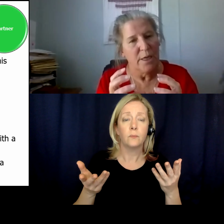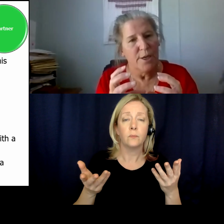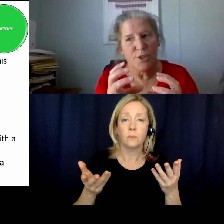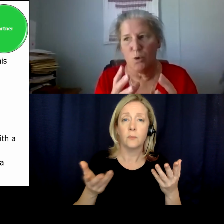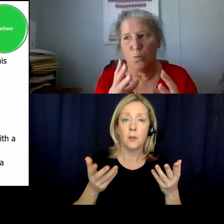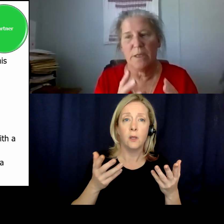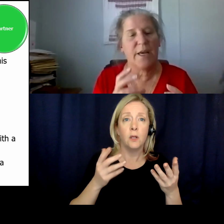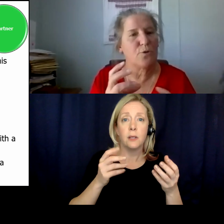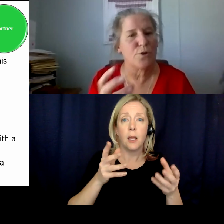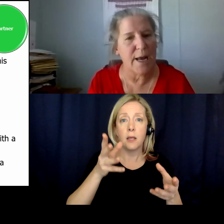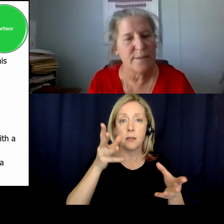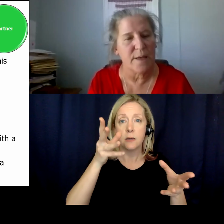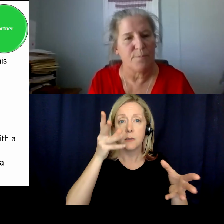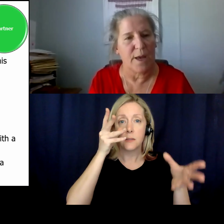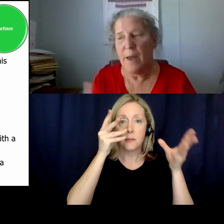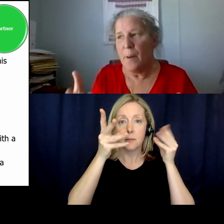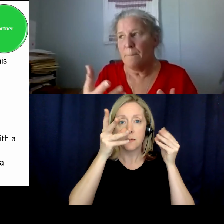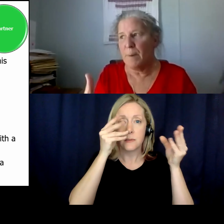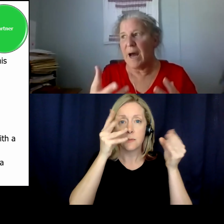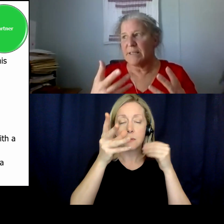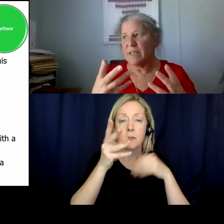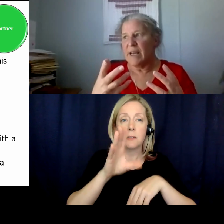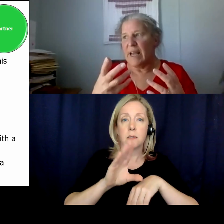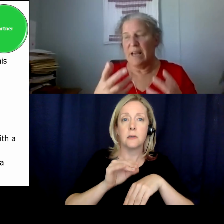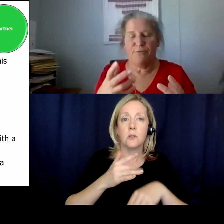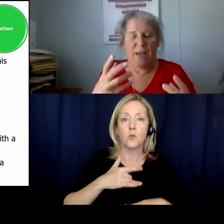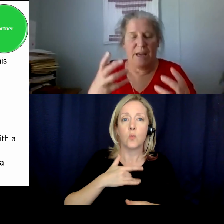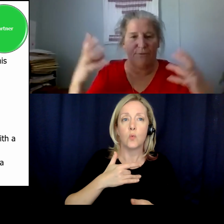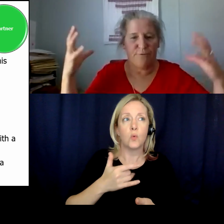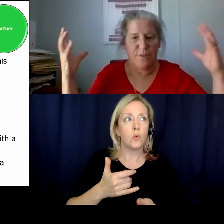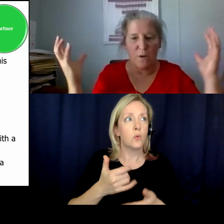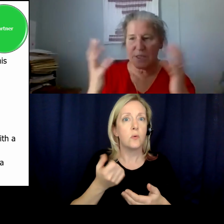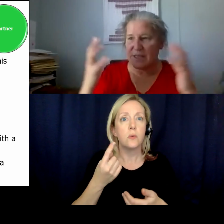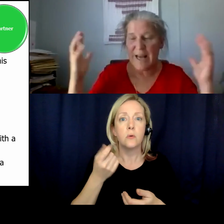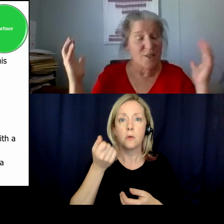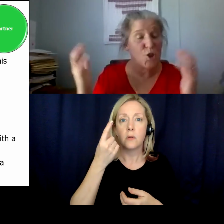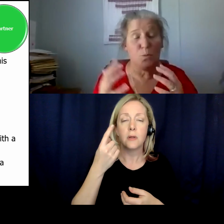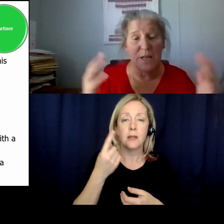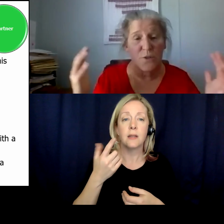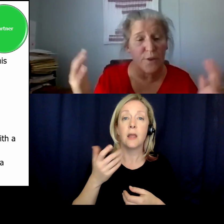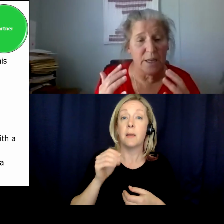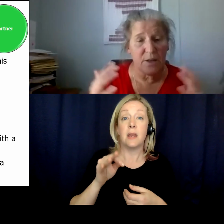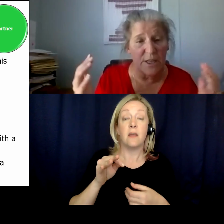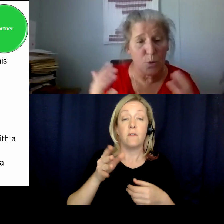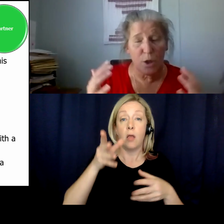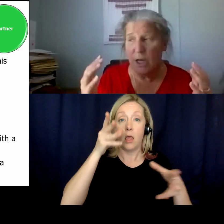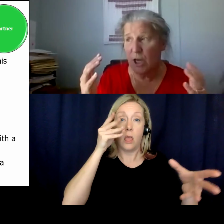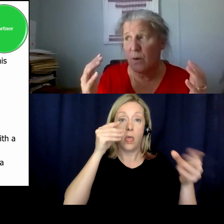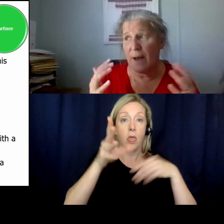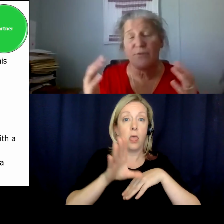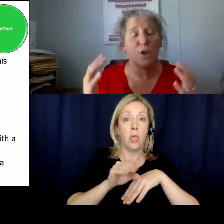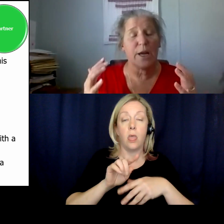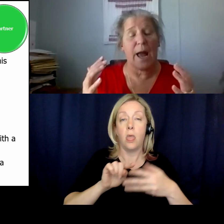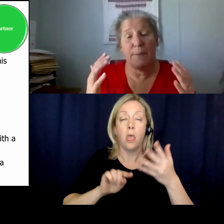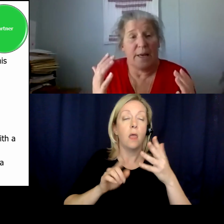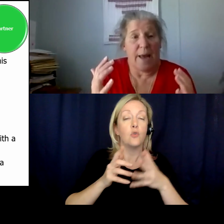can to really understand something. But if that's too much for the individual, you